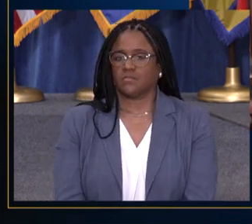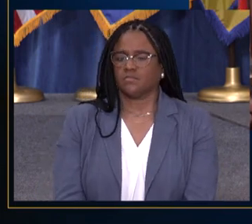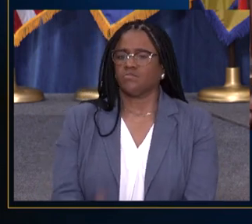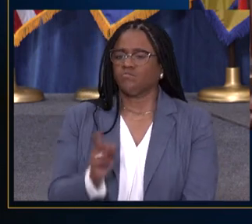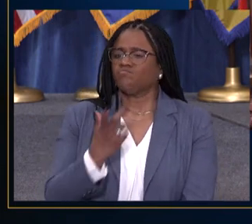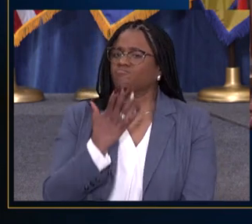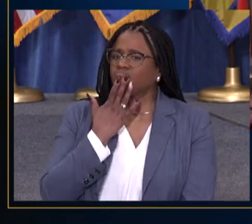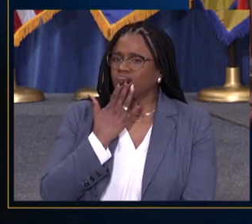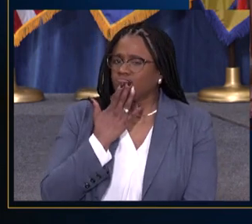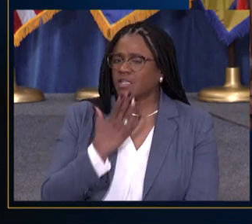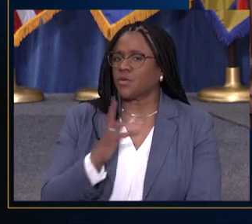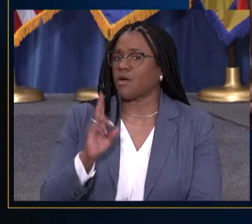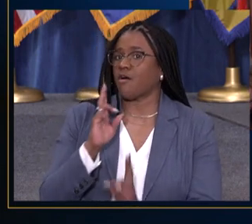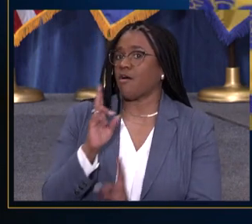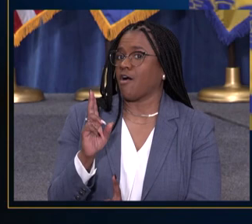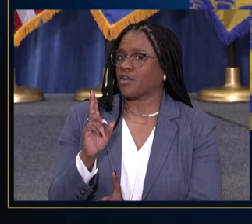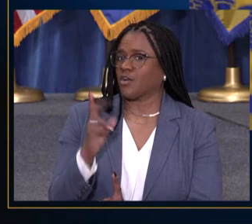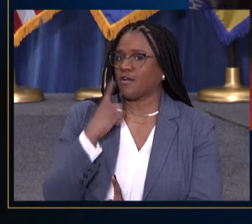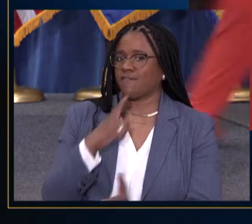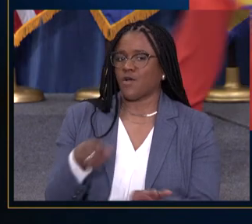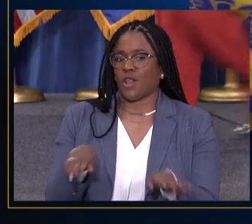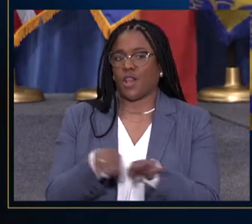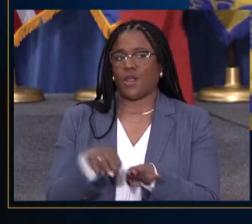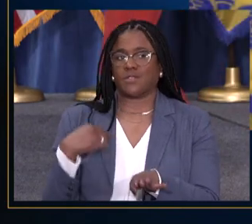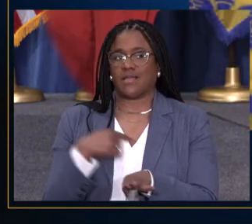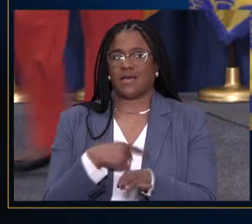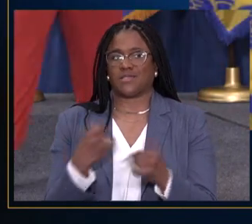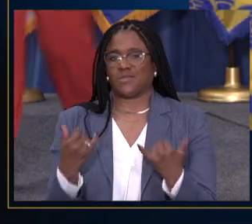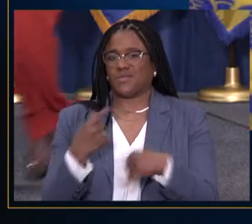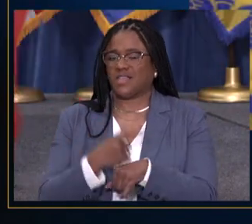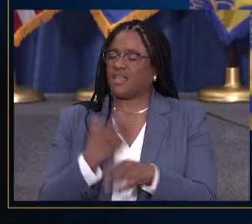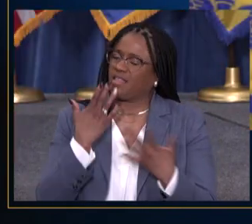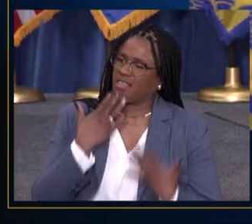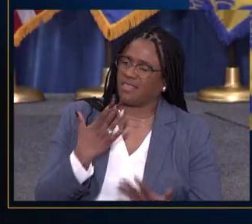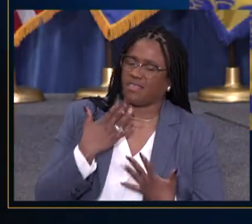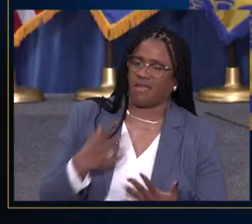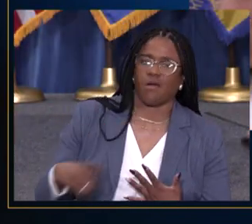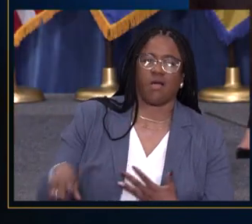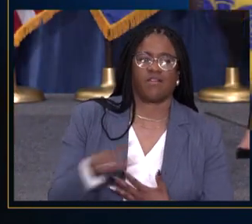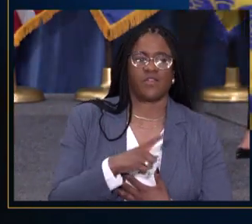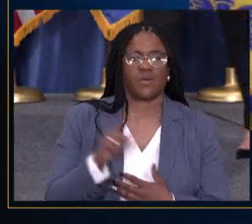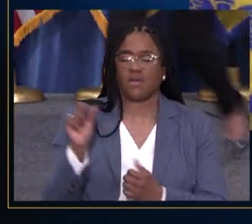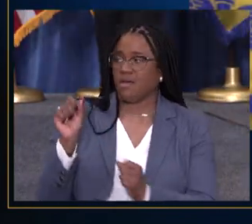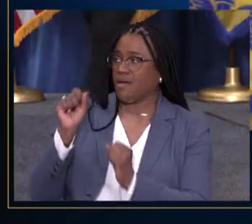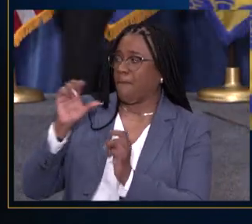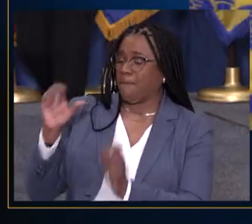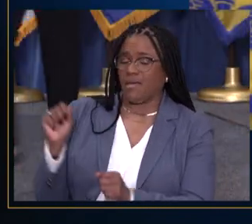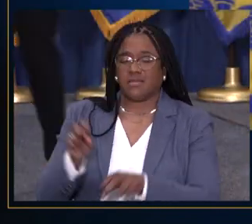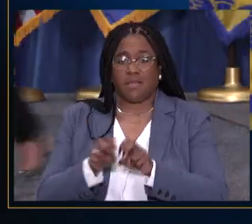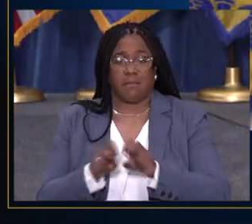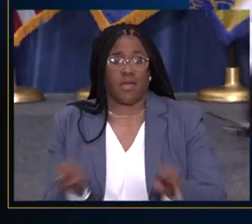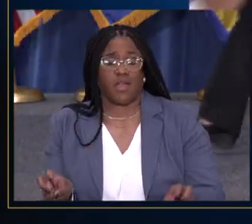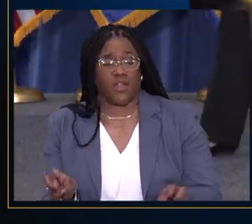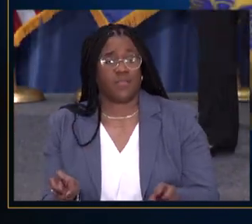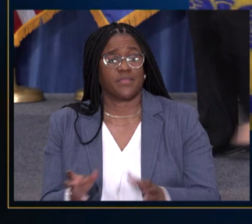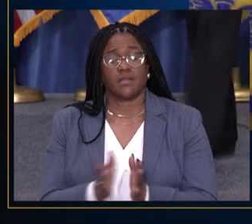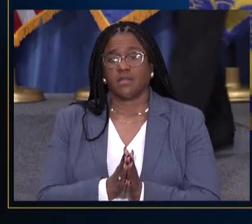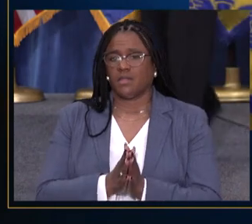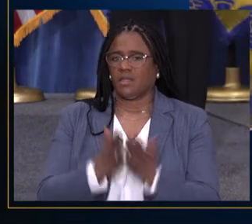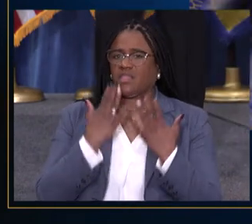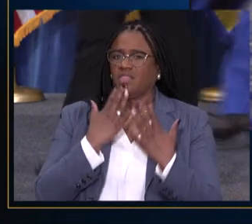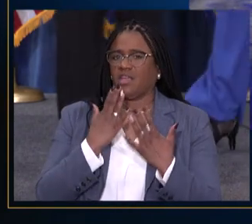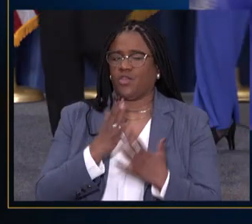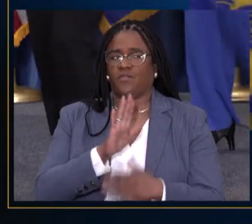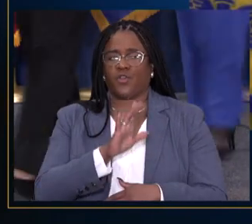Thank you all. I get the honor of closing us out today. Thank you all so much to our amazing panel. Thank you for your